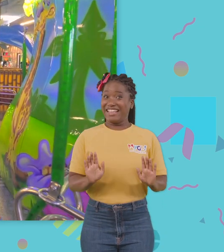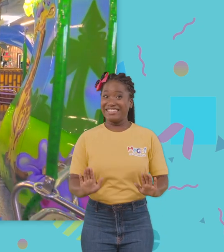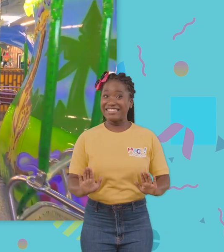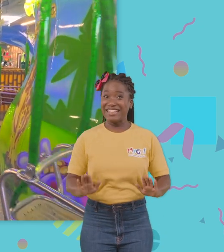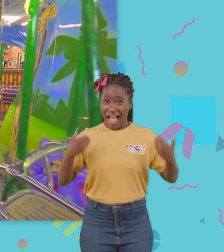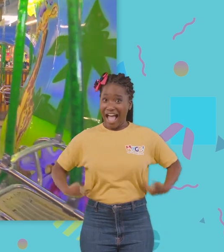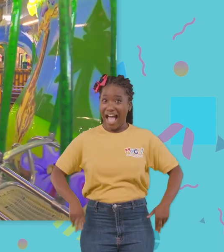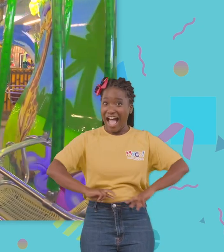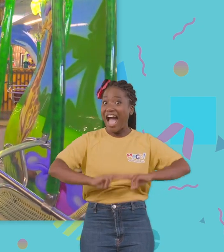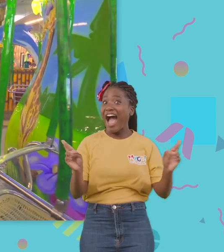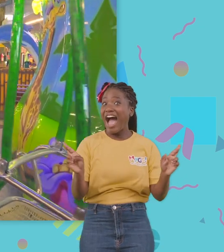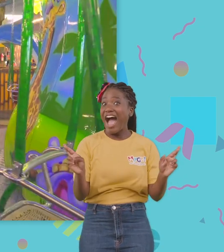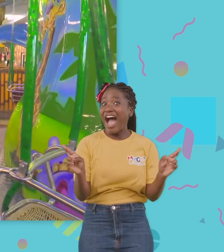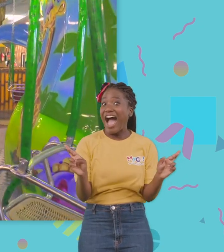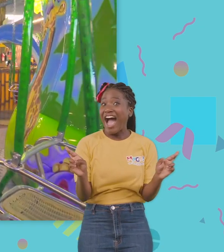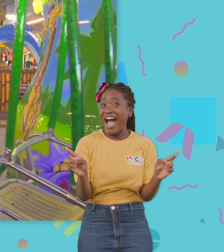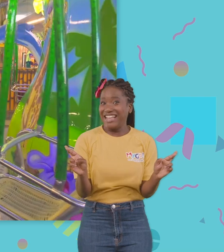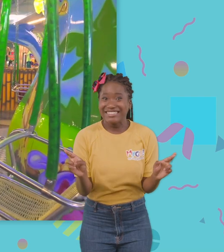Okay, I'm ready.